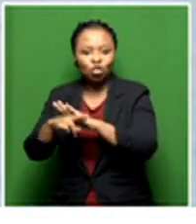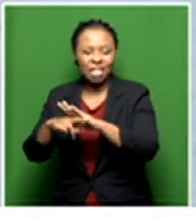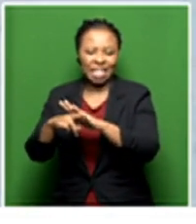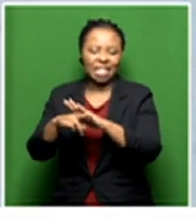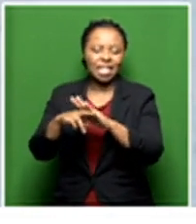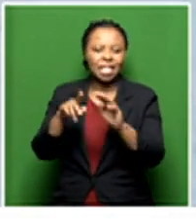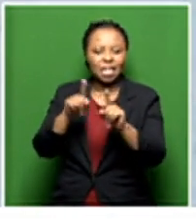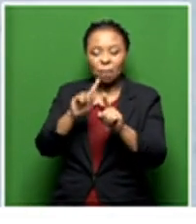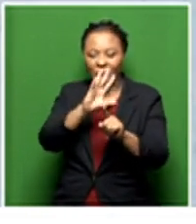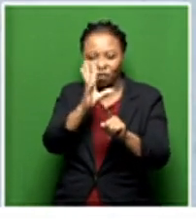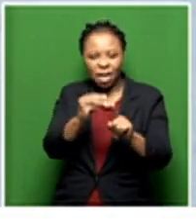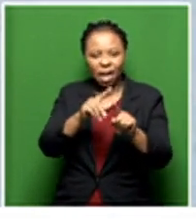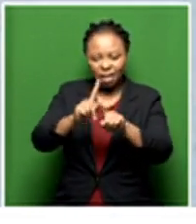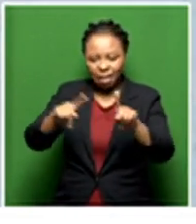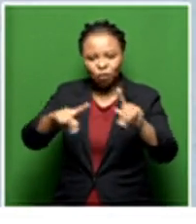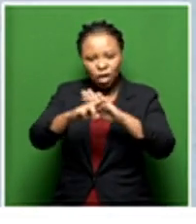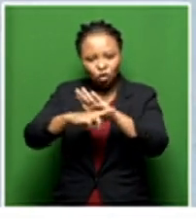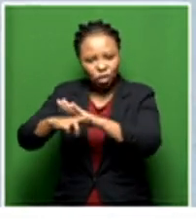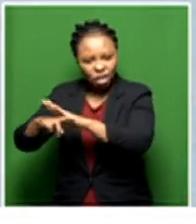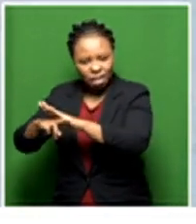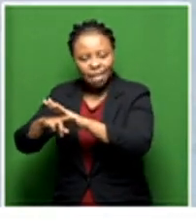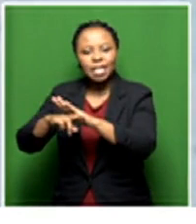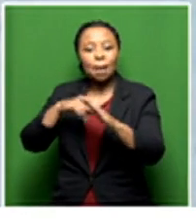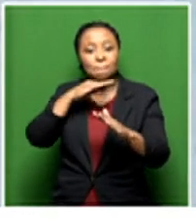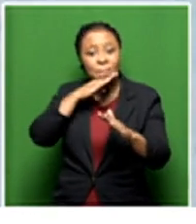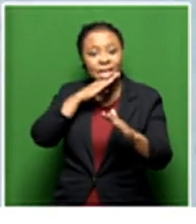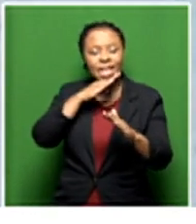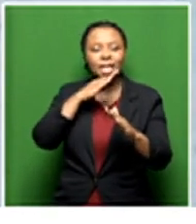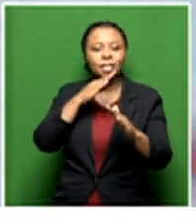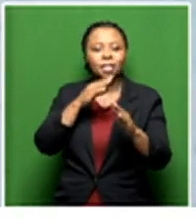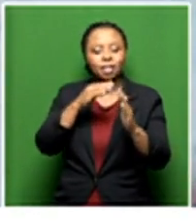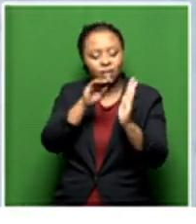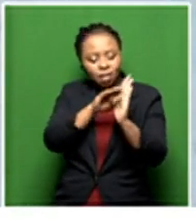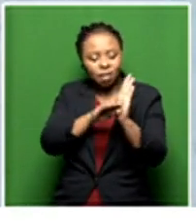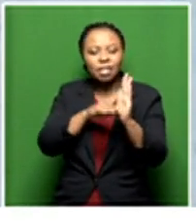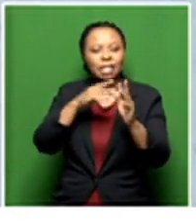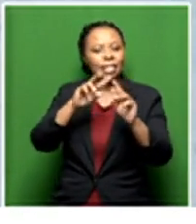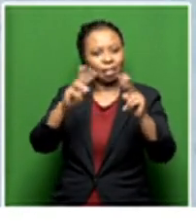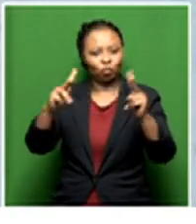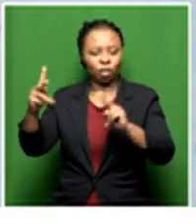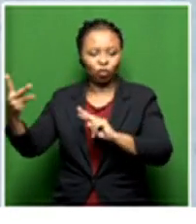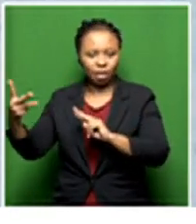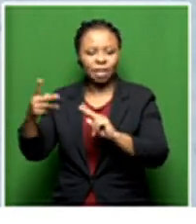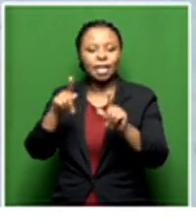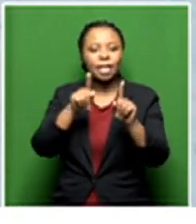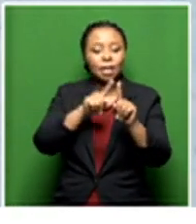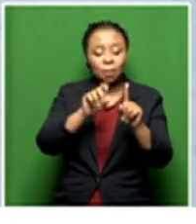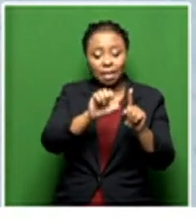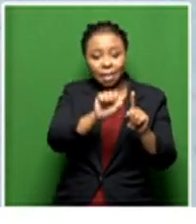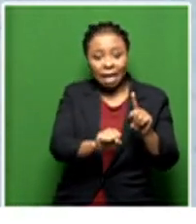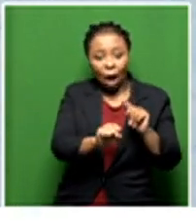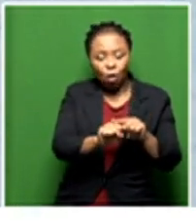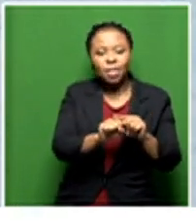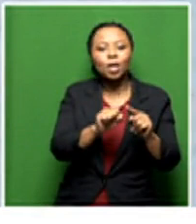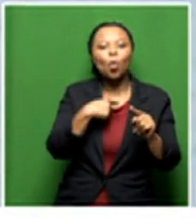look at Africa, different regions share different main ingredients. If you look at us, mainly in the South, we are